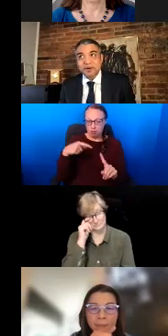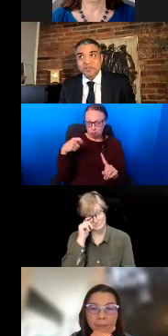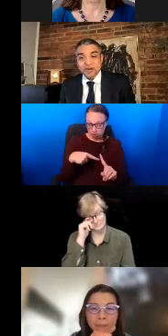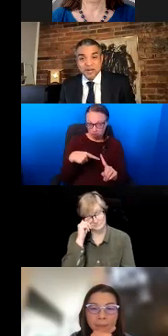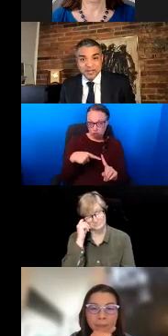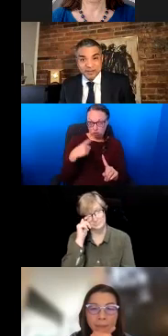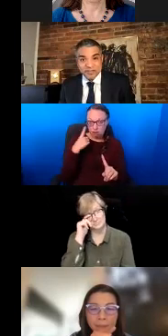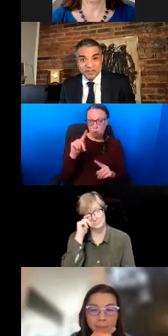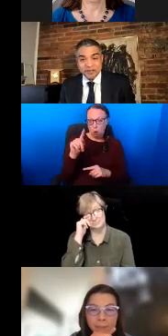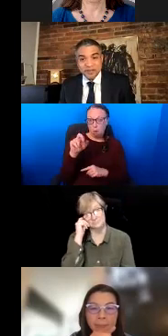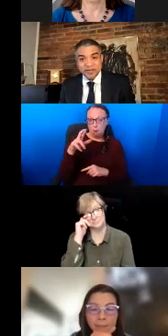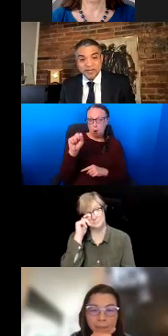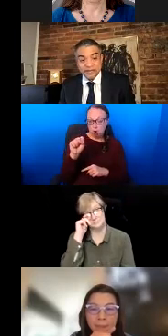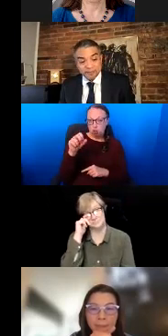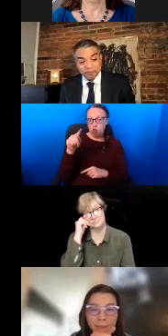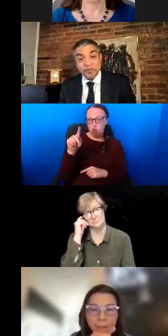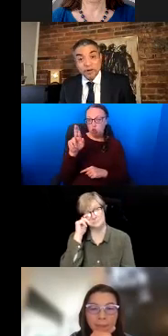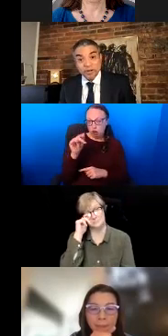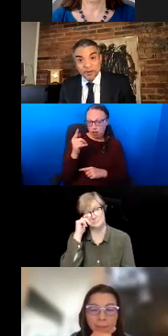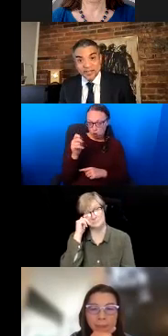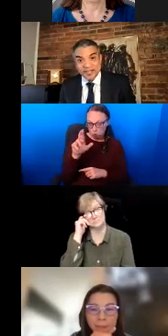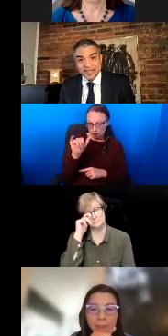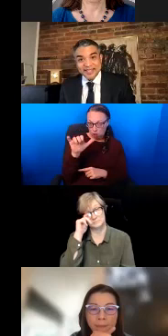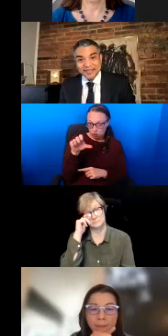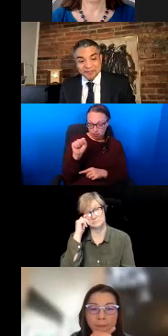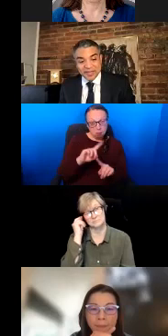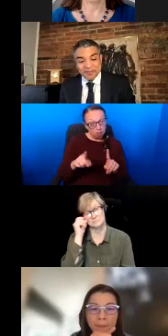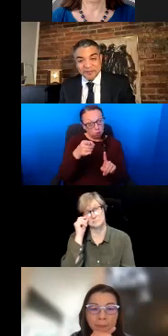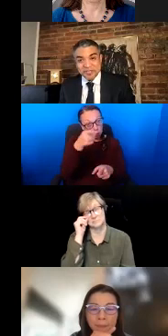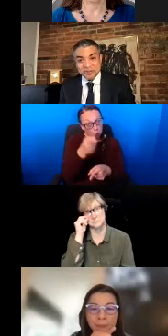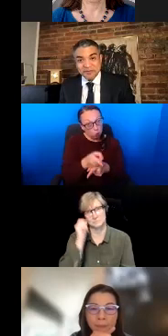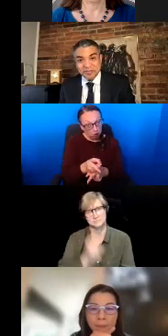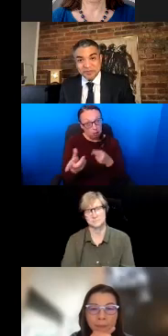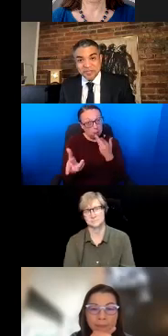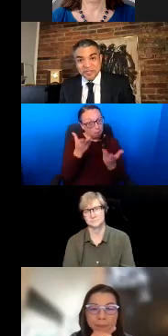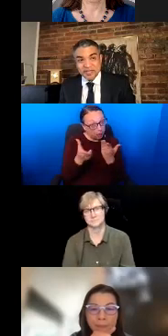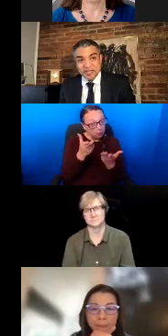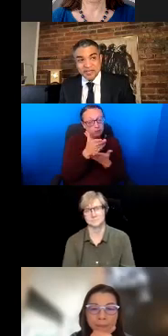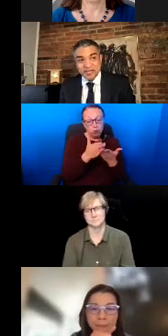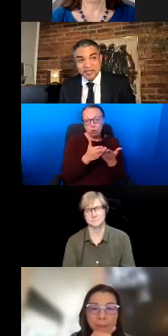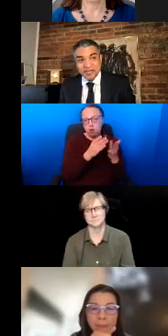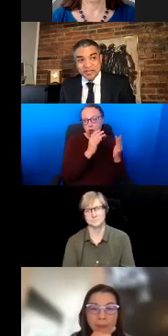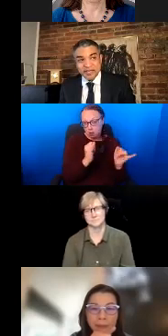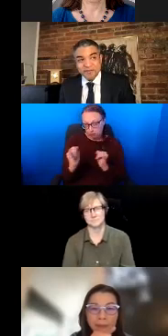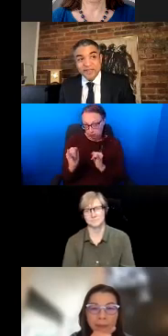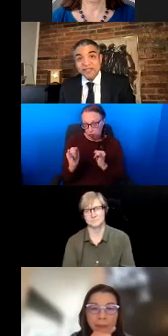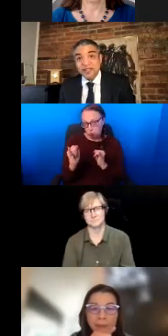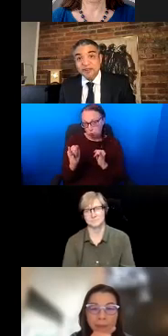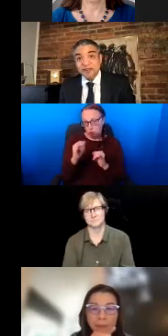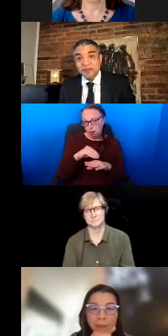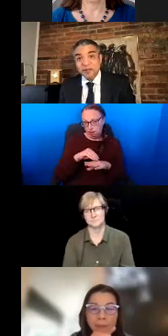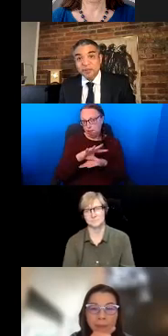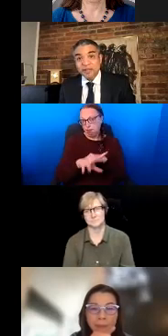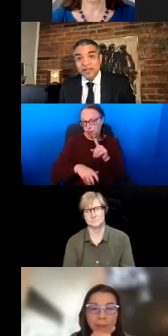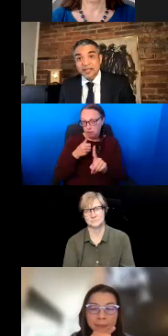the pars triangularis. But you are correct that there may be, for some individuals, an effect